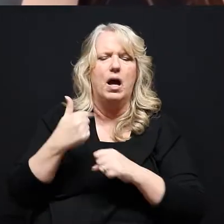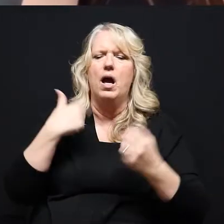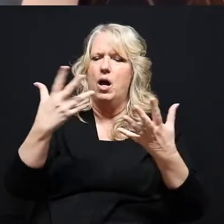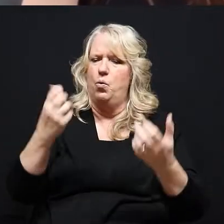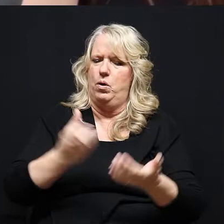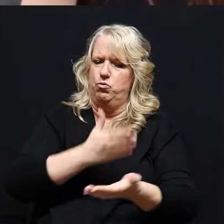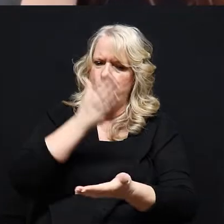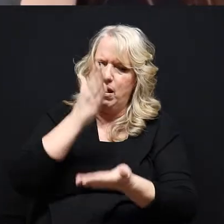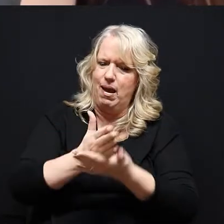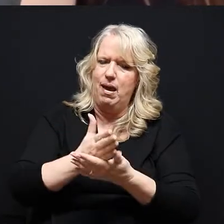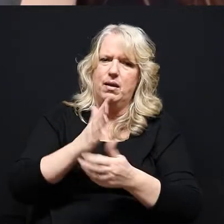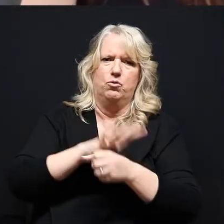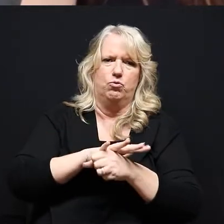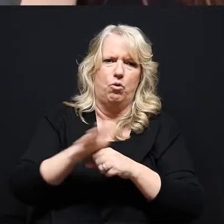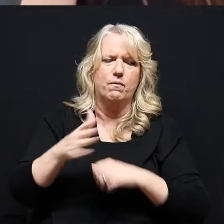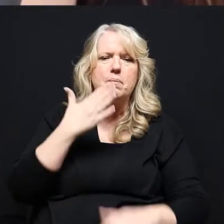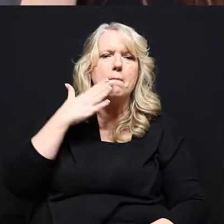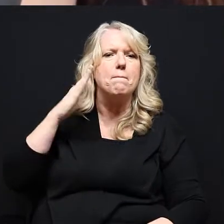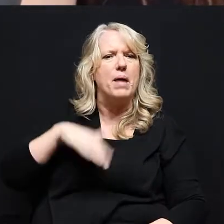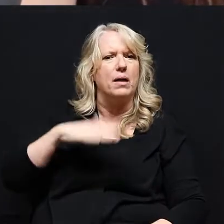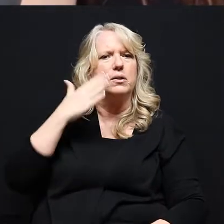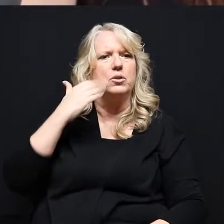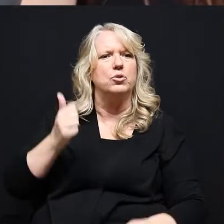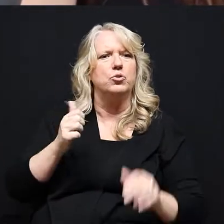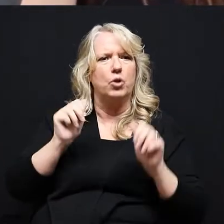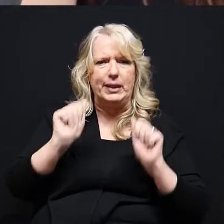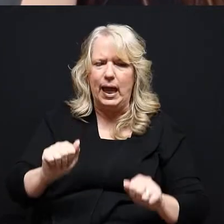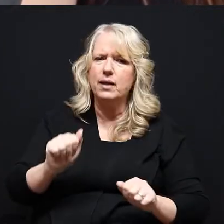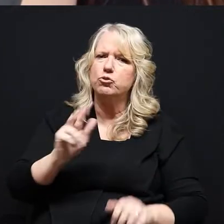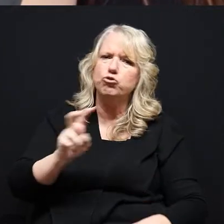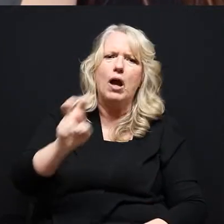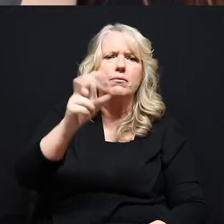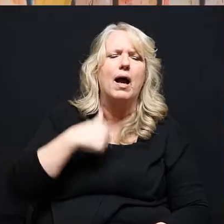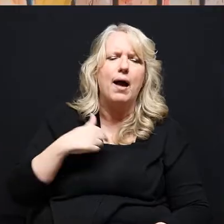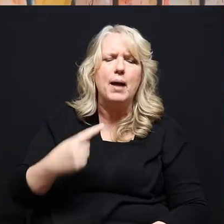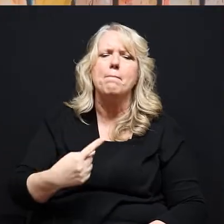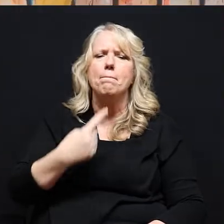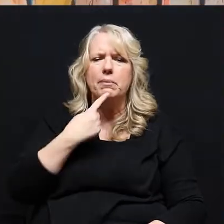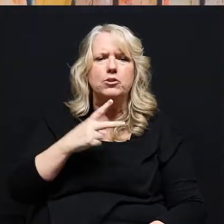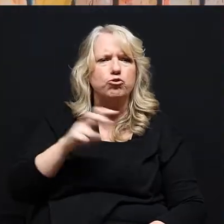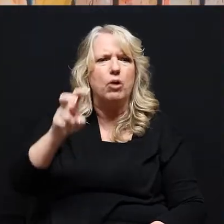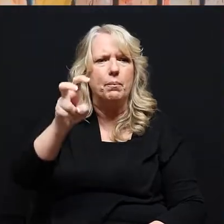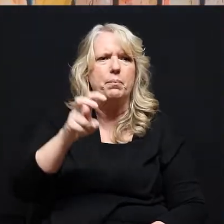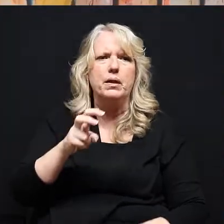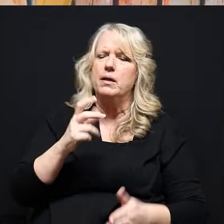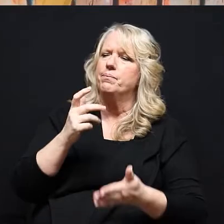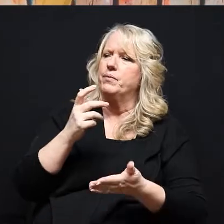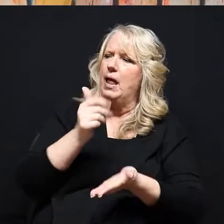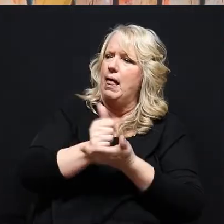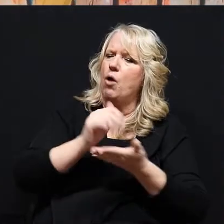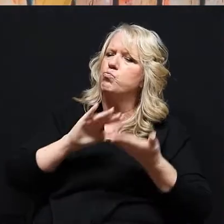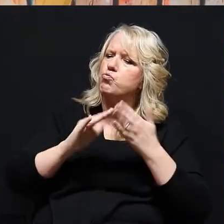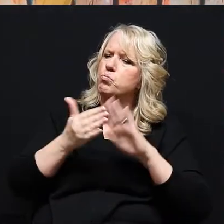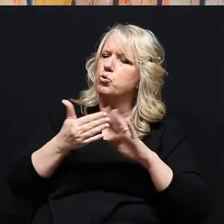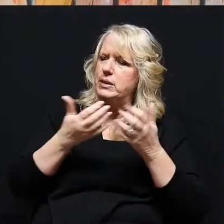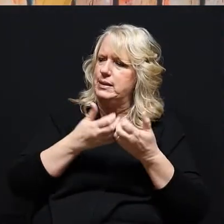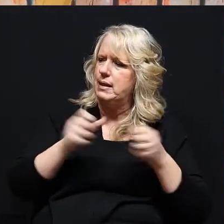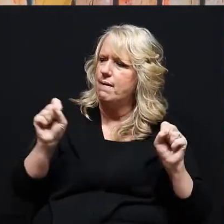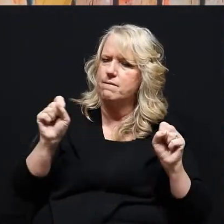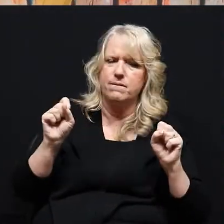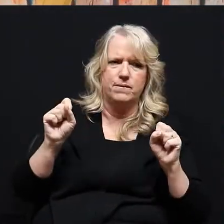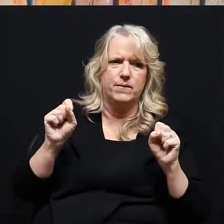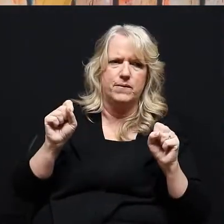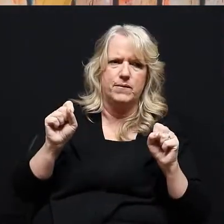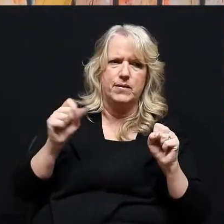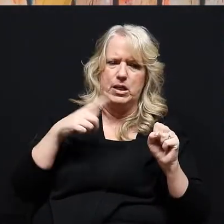COVID so badly so I can travel. I miss traveling. It helps keep communities safe because